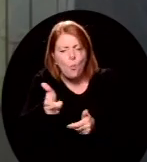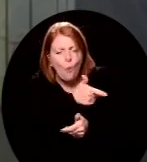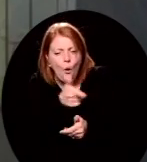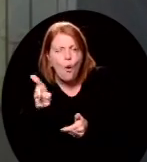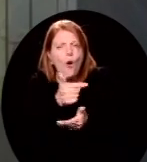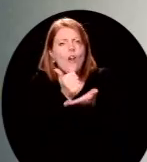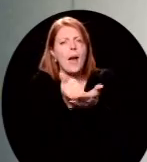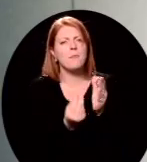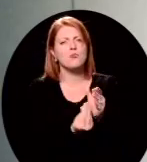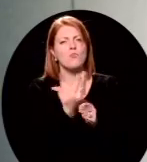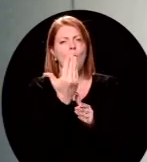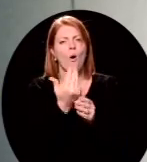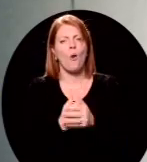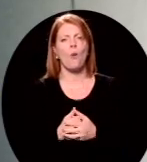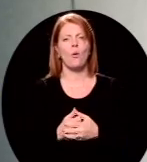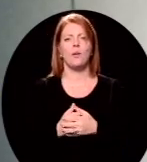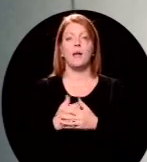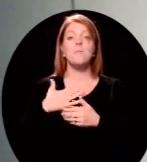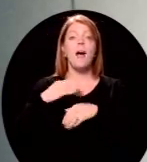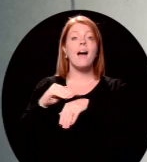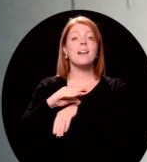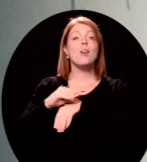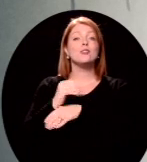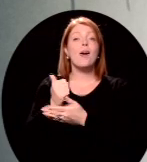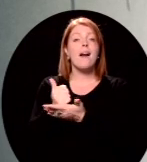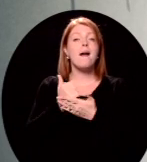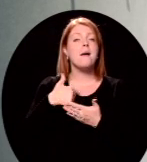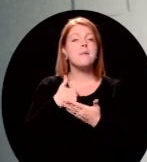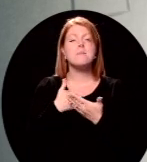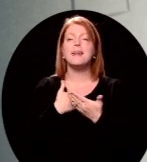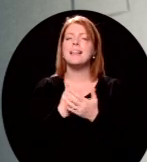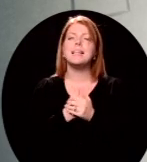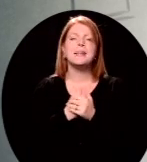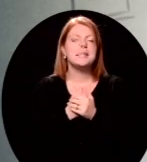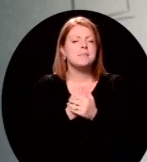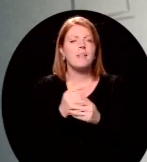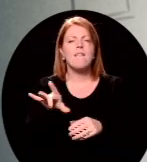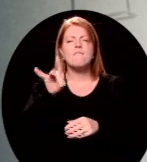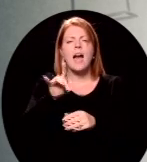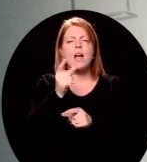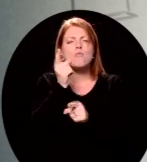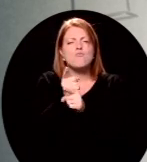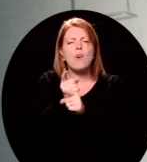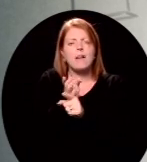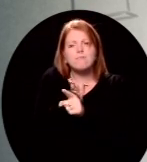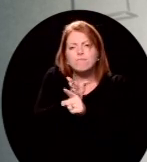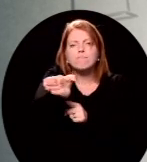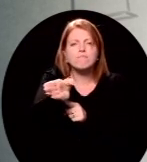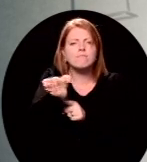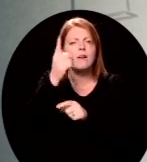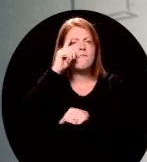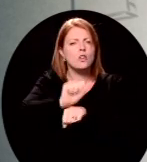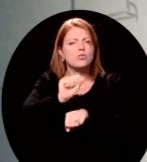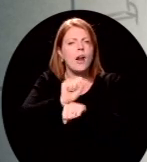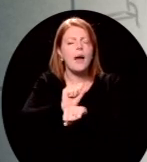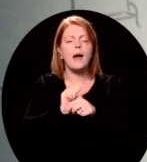grew them. My counselor helped me with things like career path, choosing a career